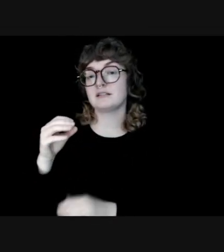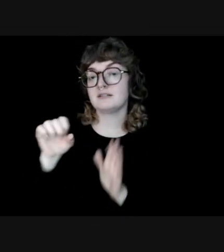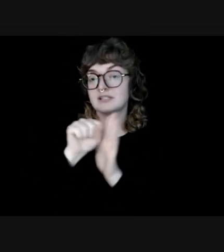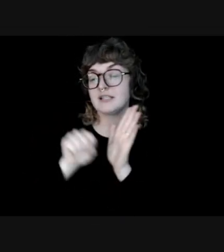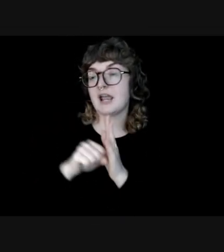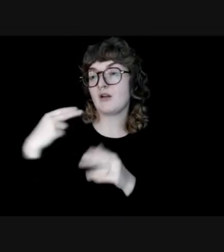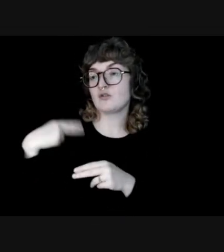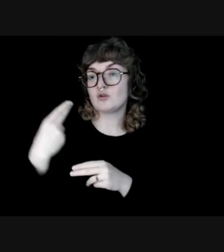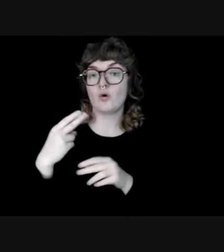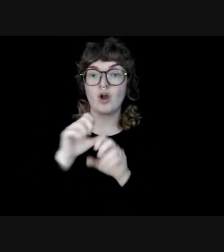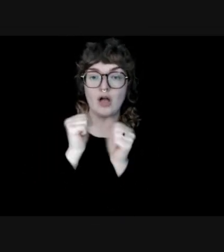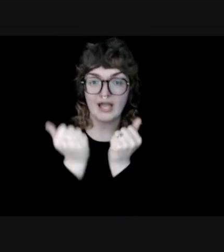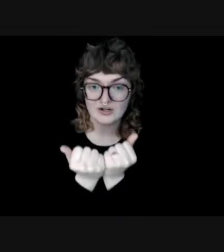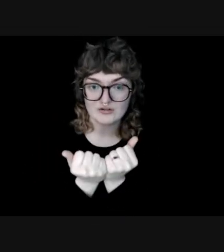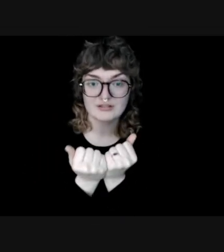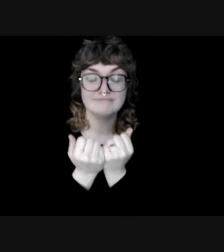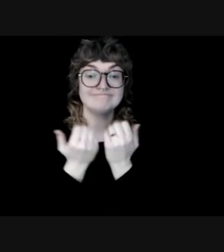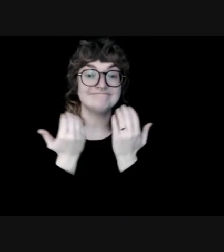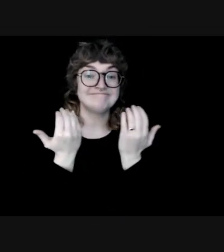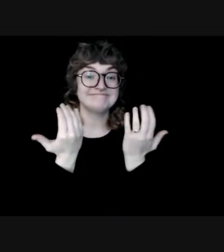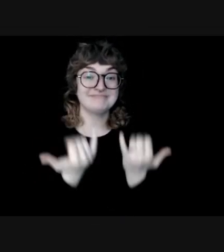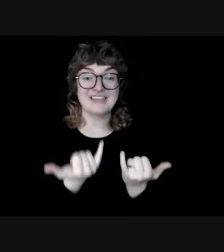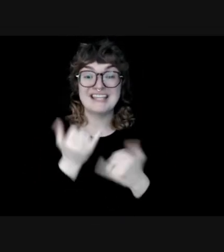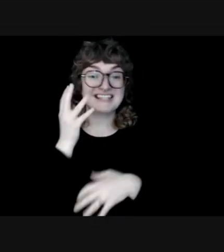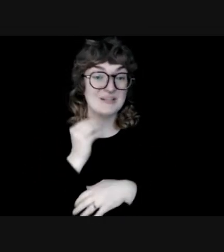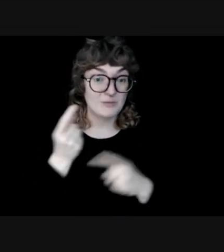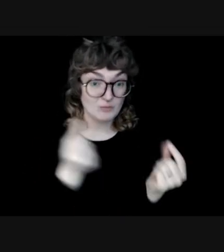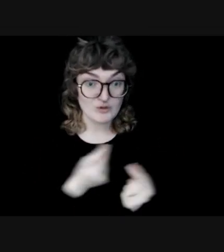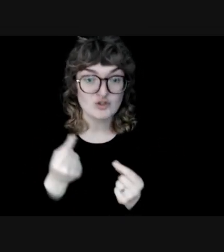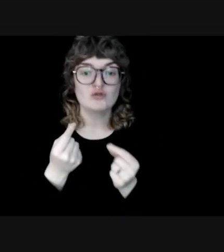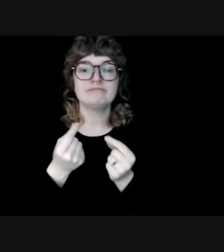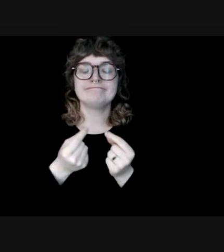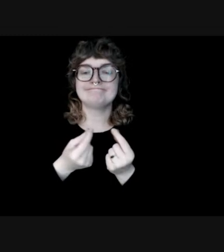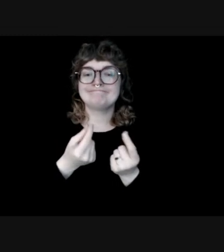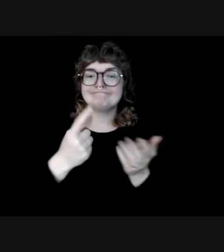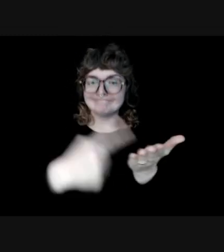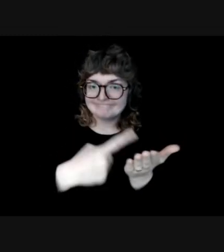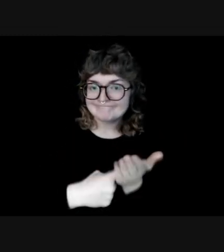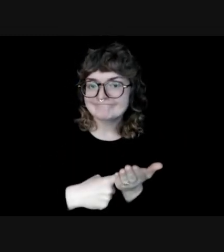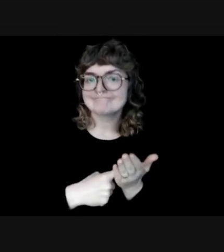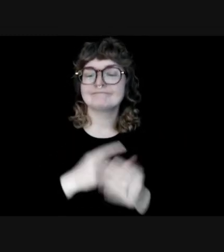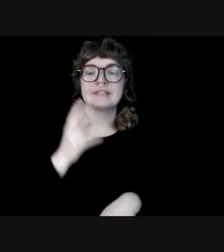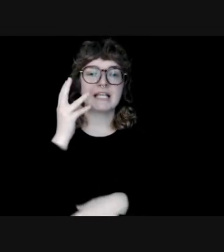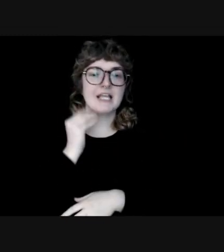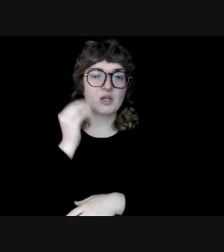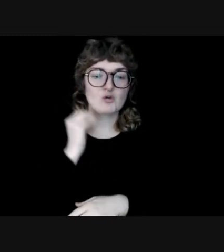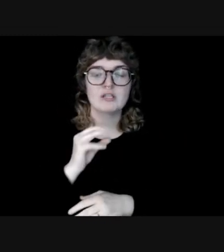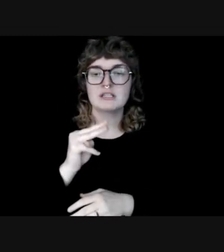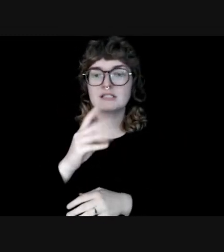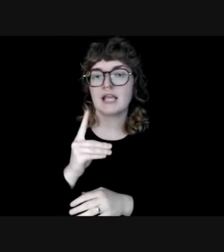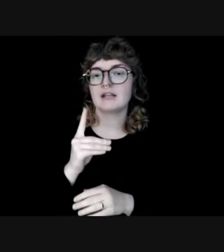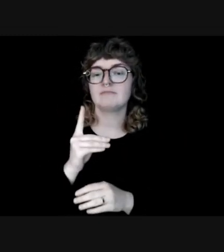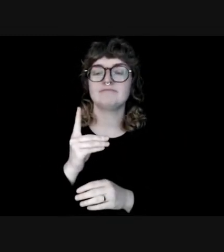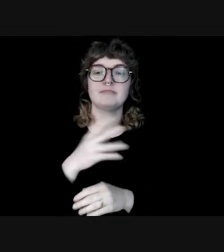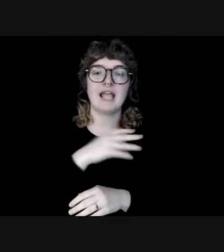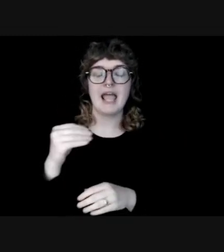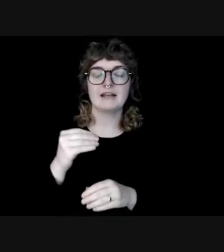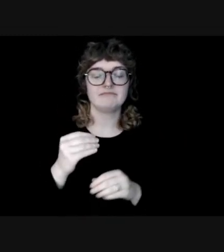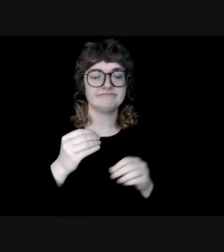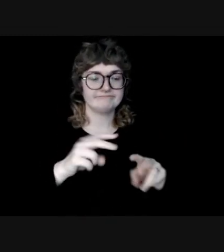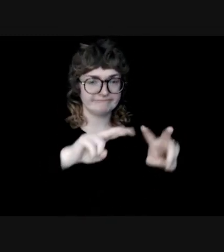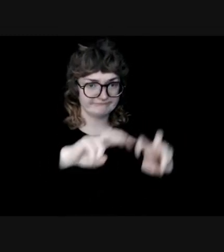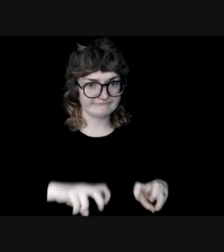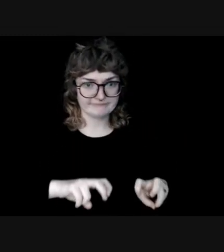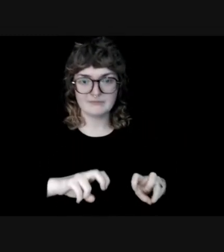an opportunity to hear stories of Maryland's people and let us highlight the use of primary sources and the value of archives in uncovering shared heritage.